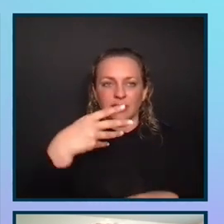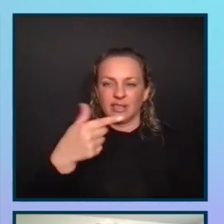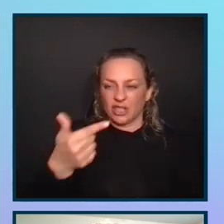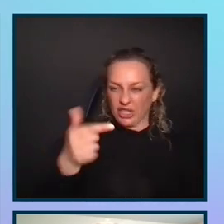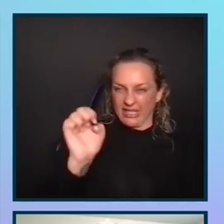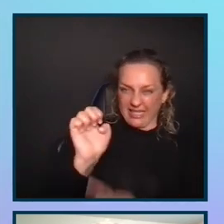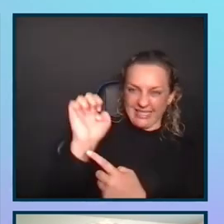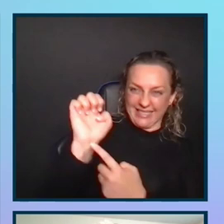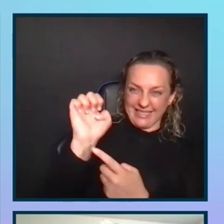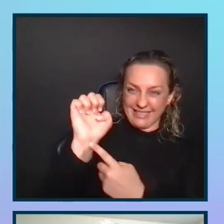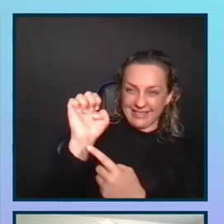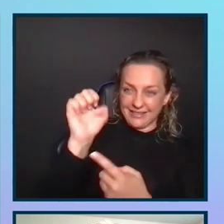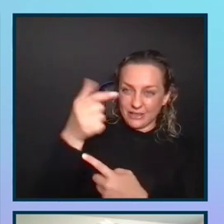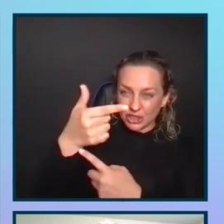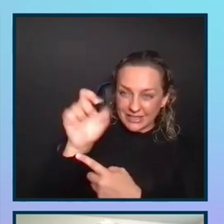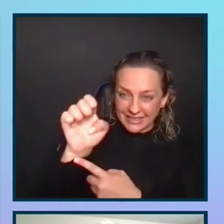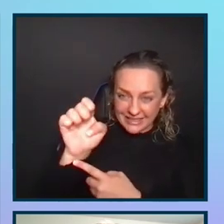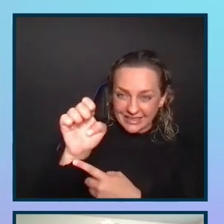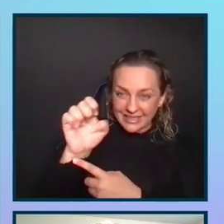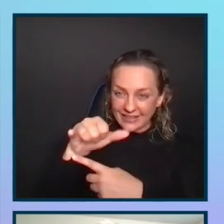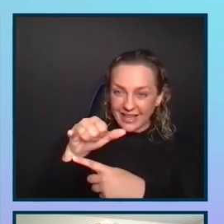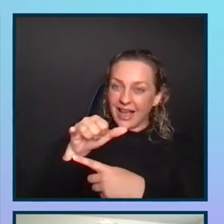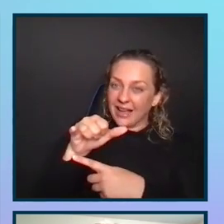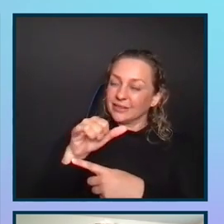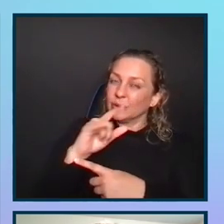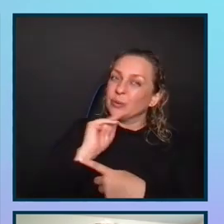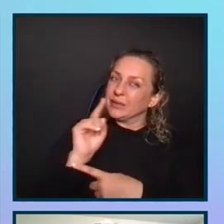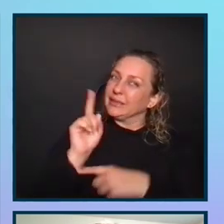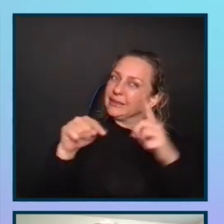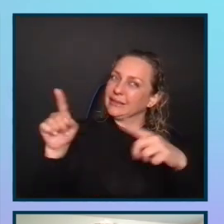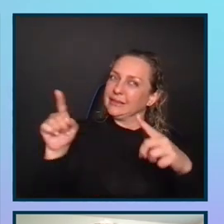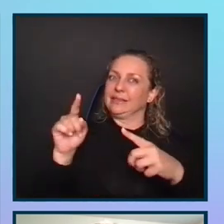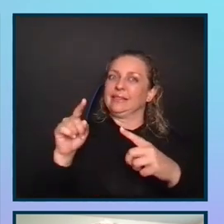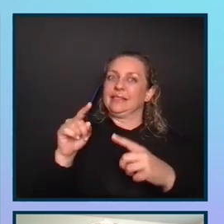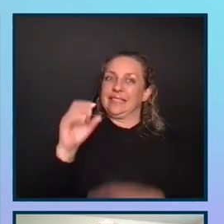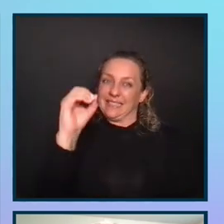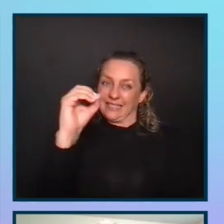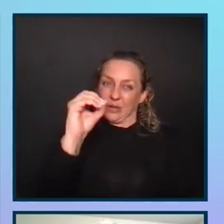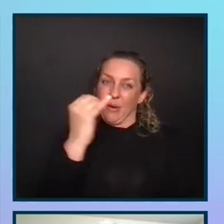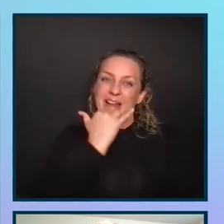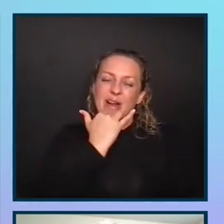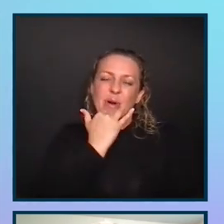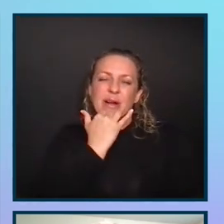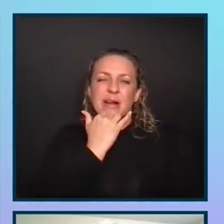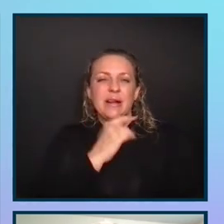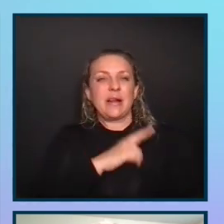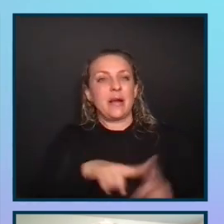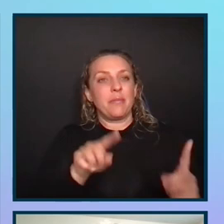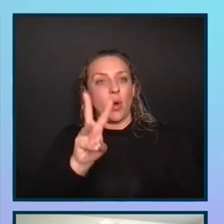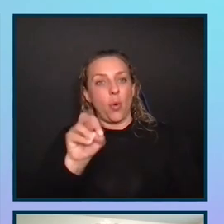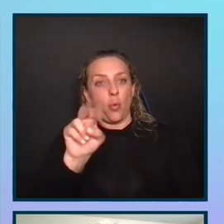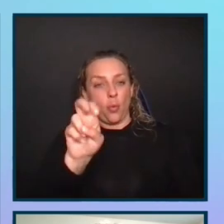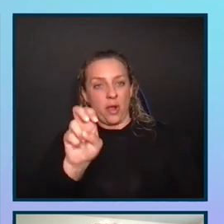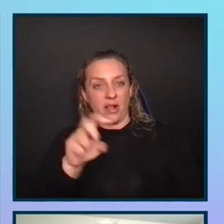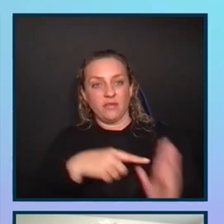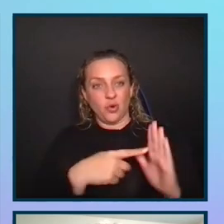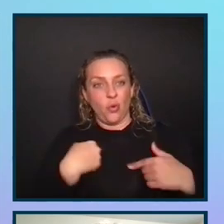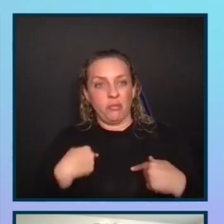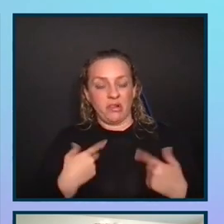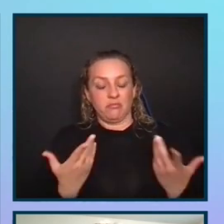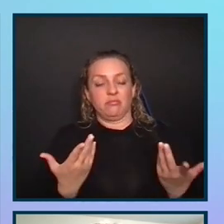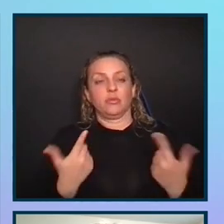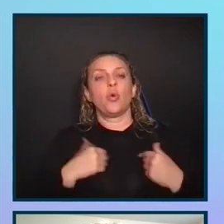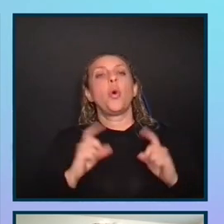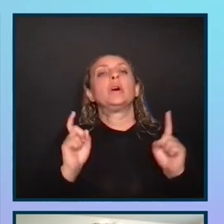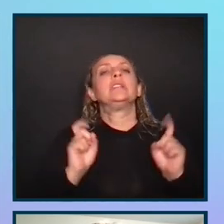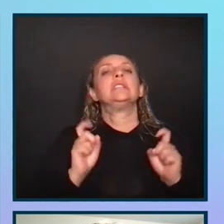Electric, which has a pretty dynamic site, would have zero errors. But that's what Wave is showing me here. And so I wanted to